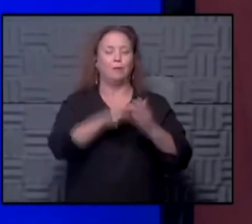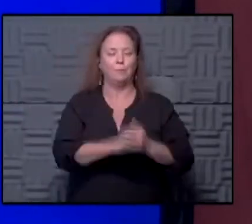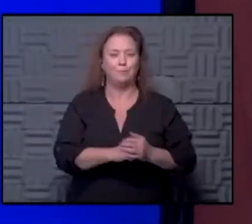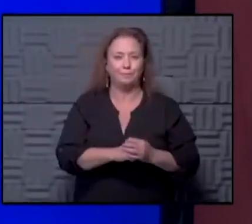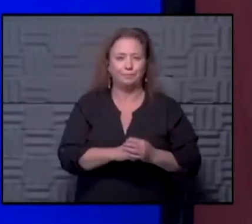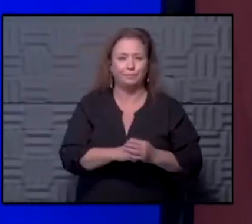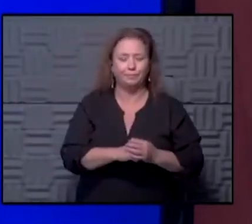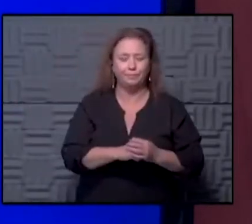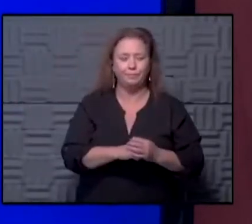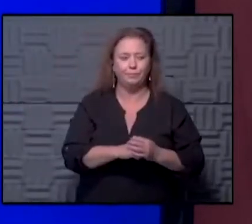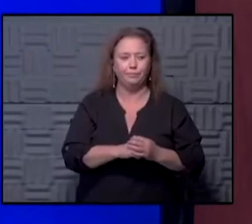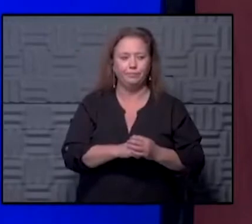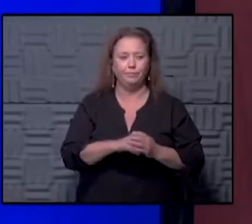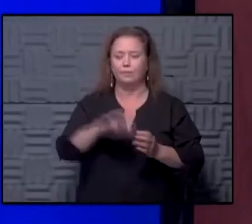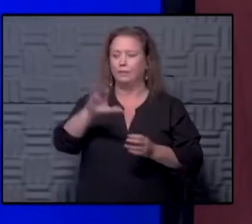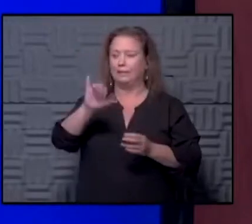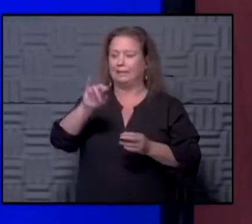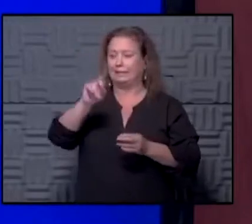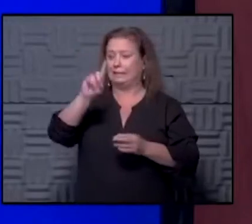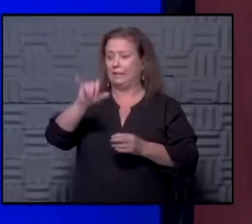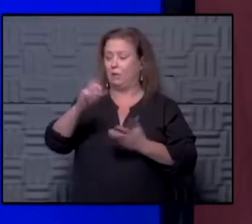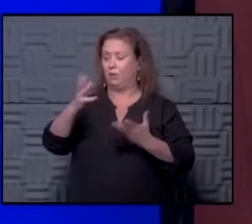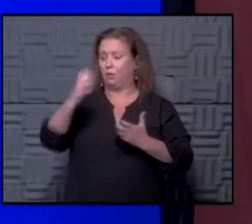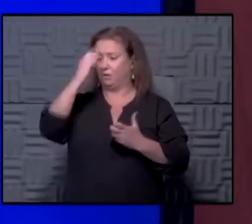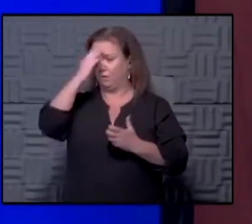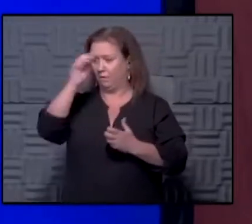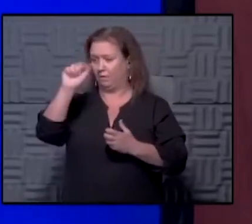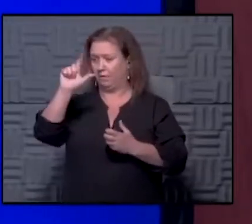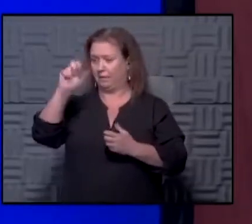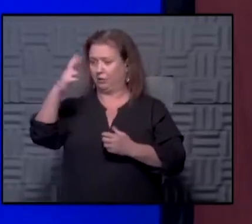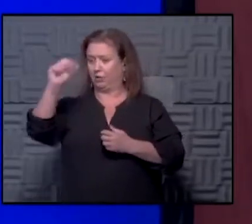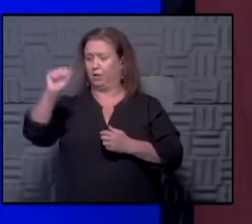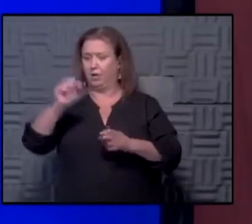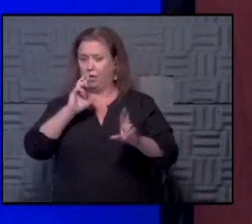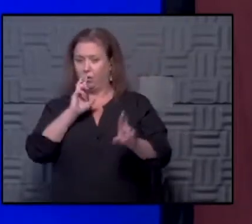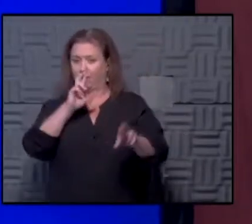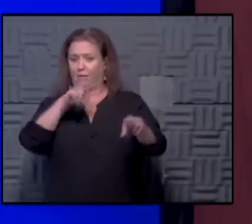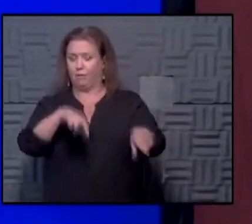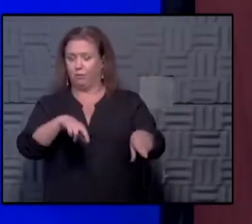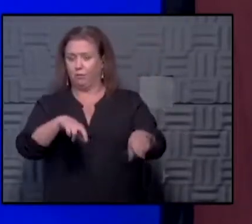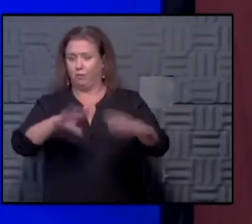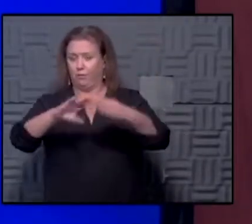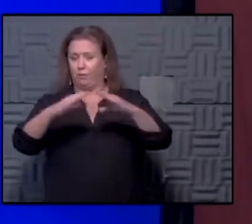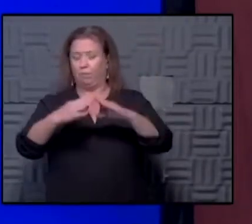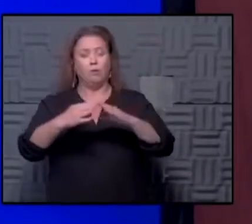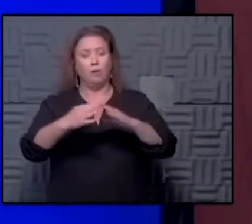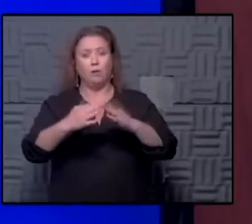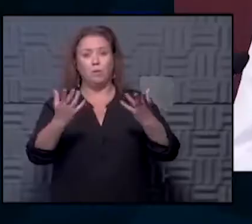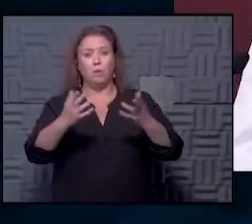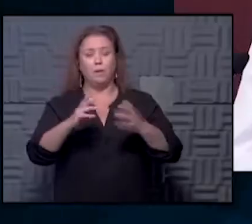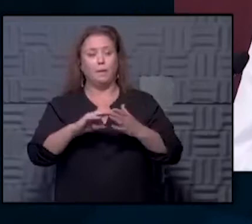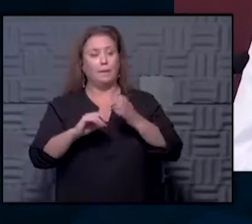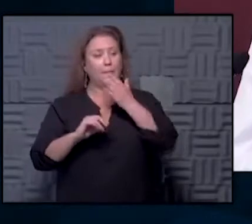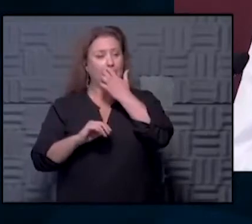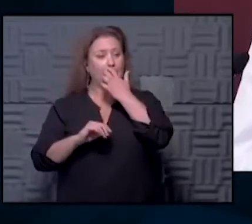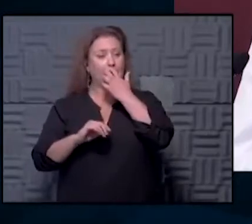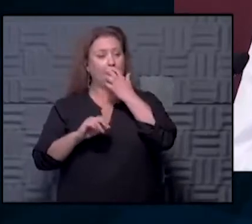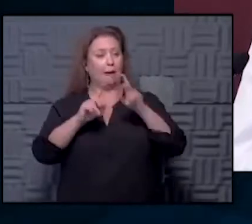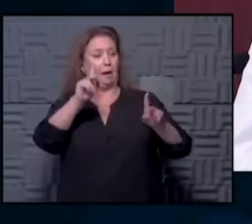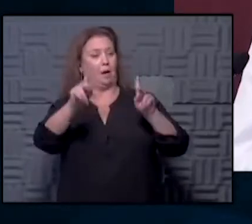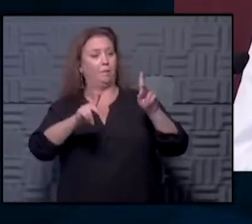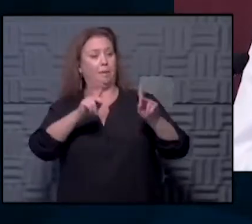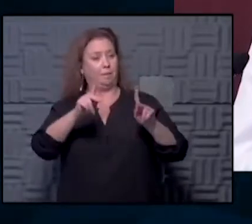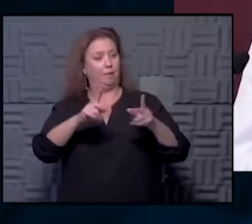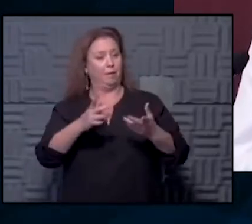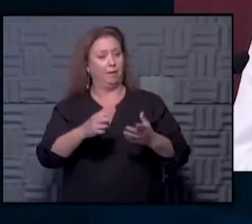that. Cindy wants to know if Alicia has had, what kind of reaction she's had from the community. All right, how are people treating you